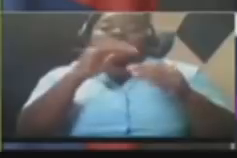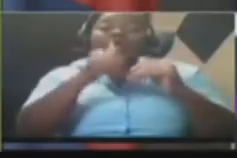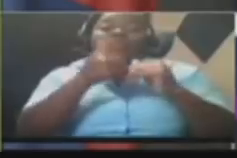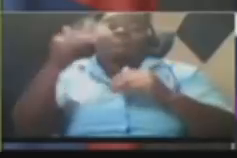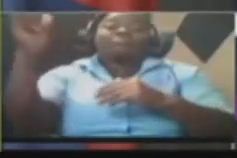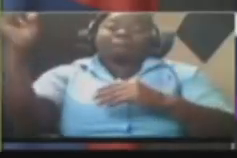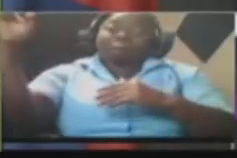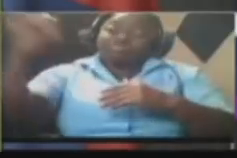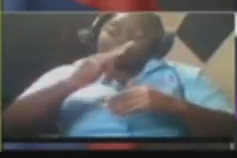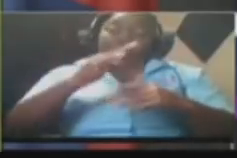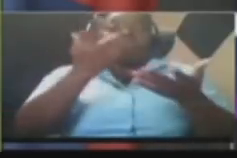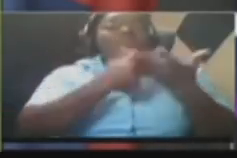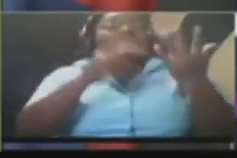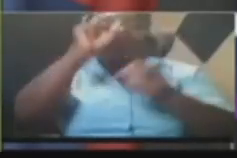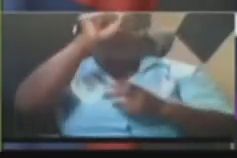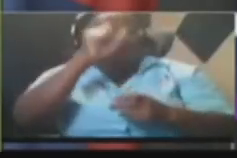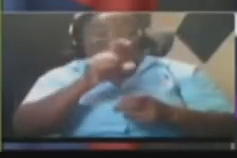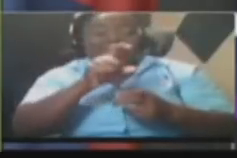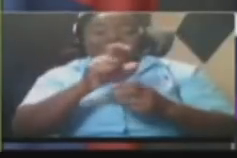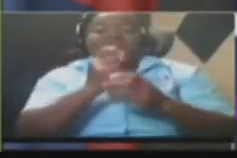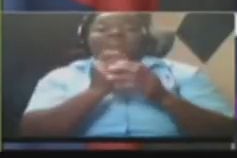are.